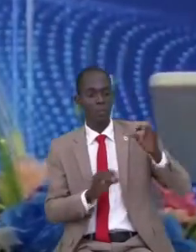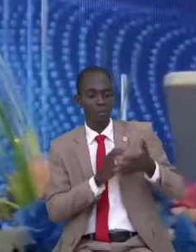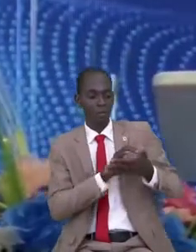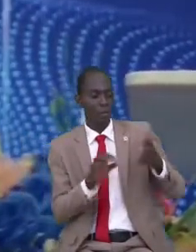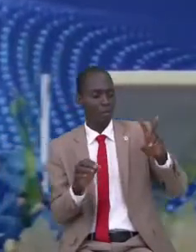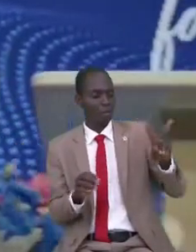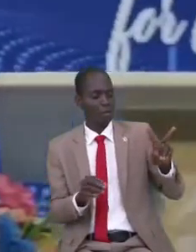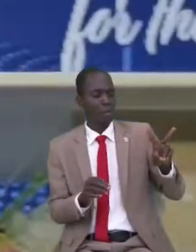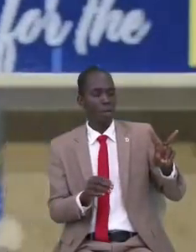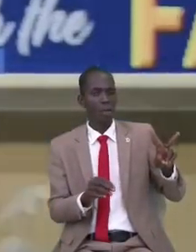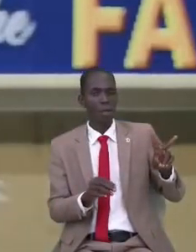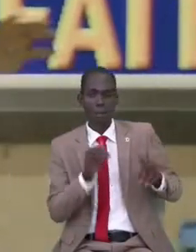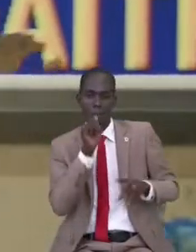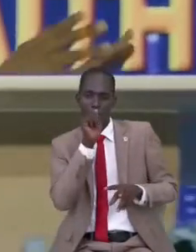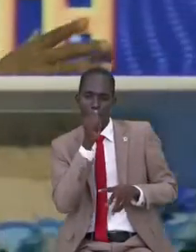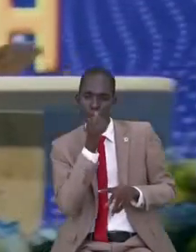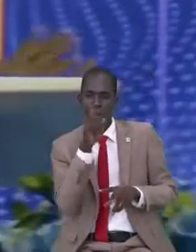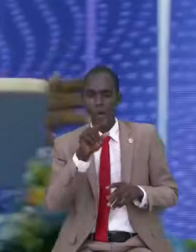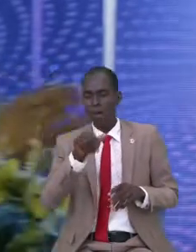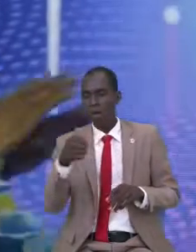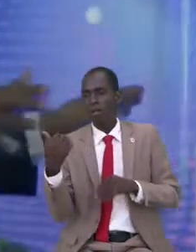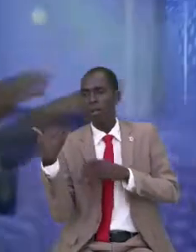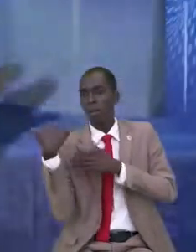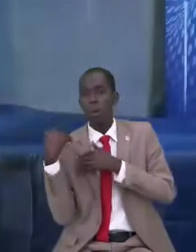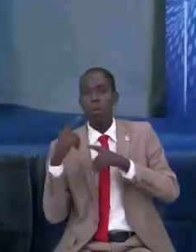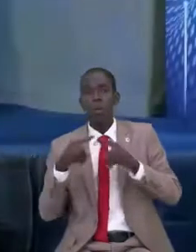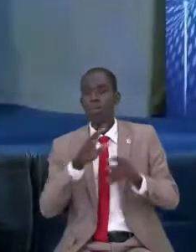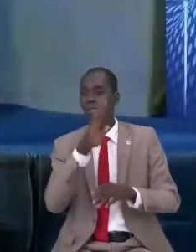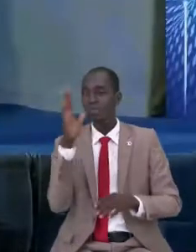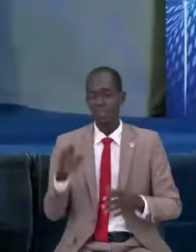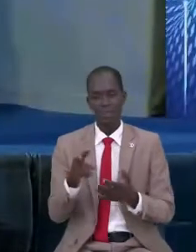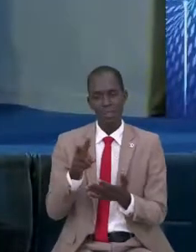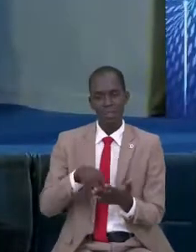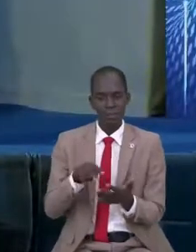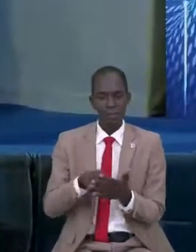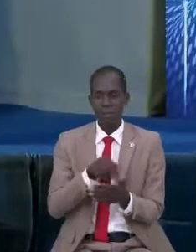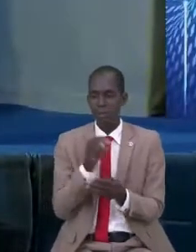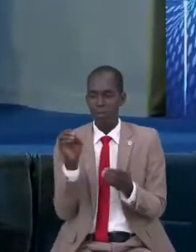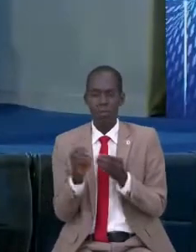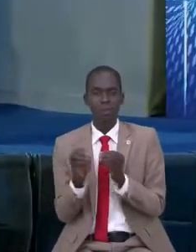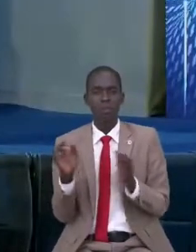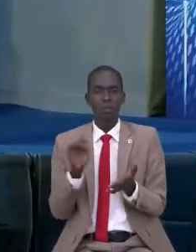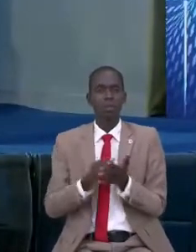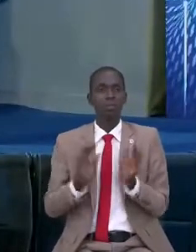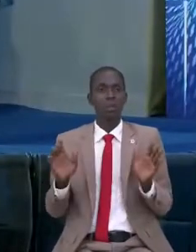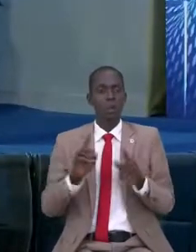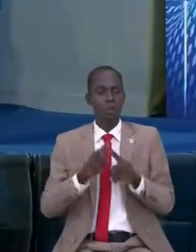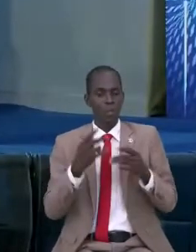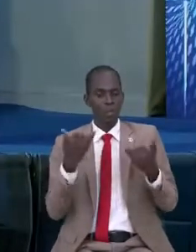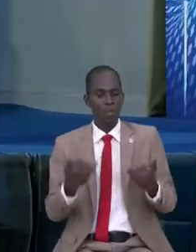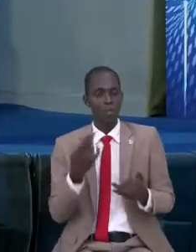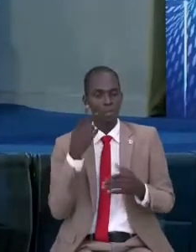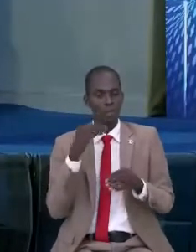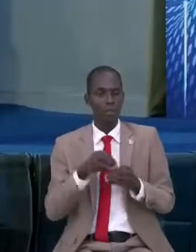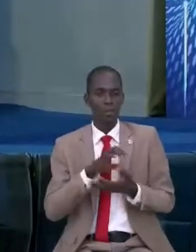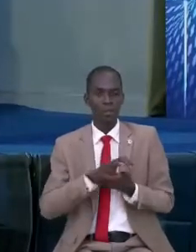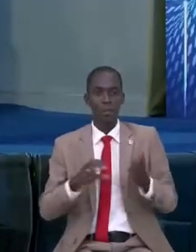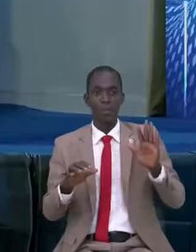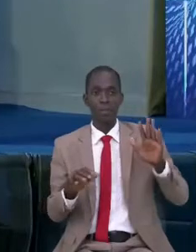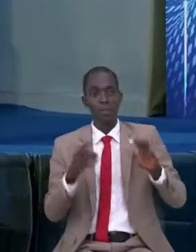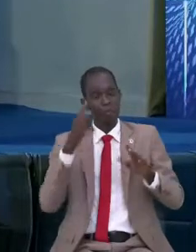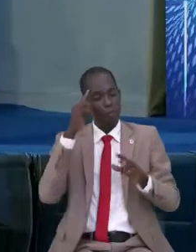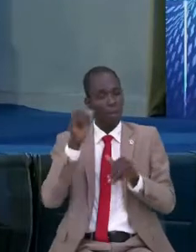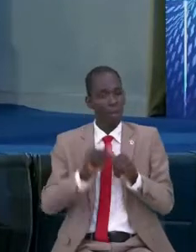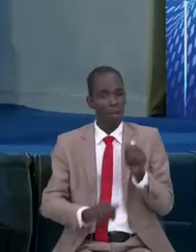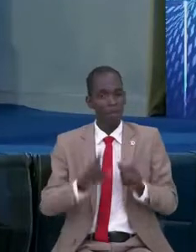one another's burden, and they never read any other verse. Then we come to verse 5, for every man